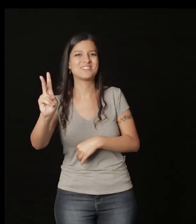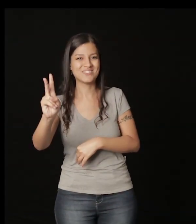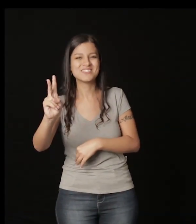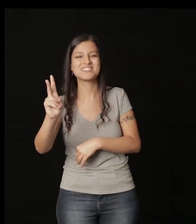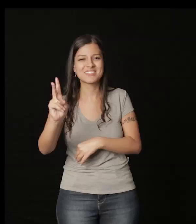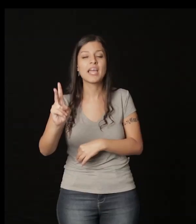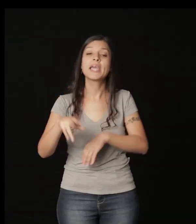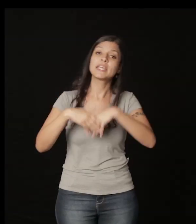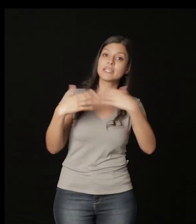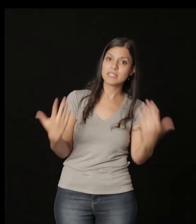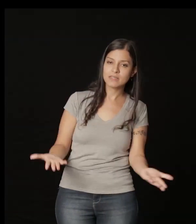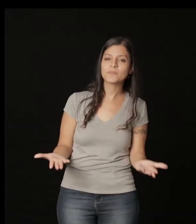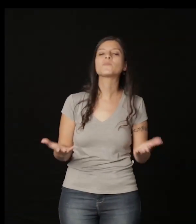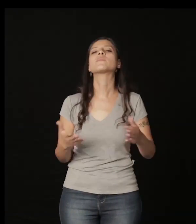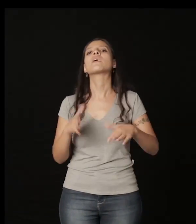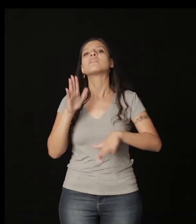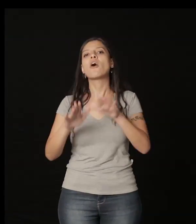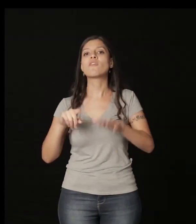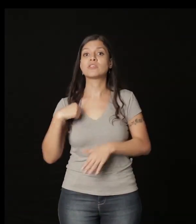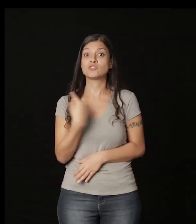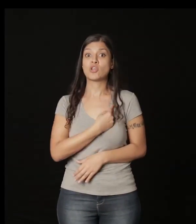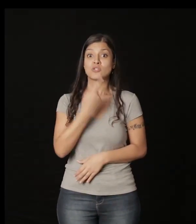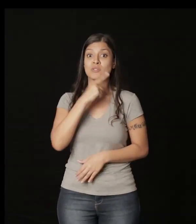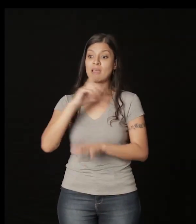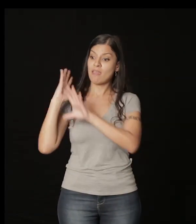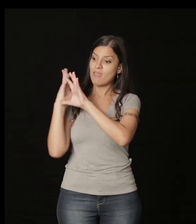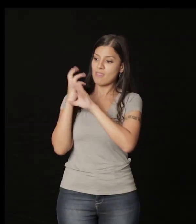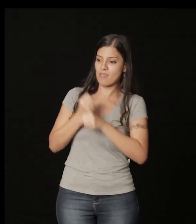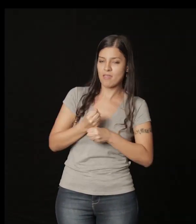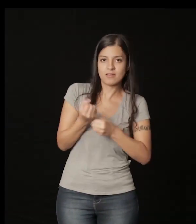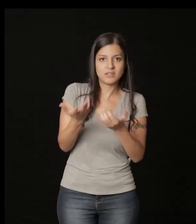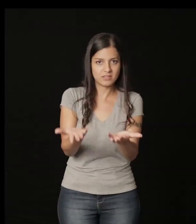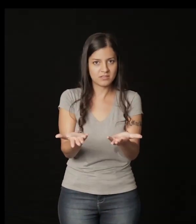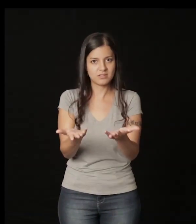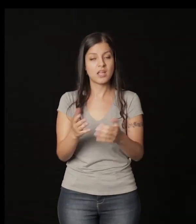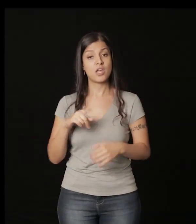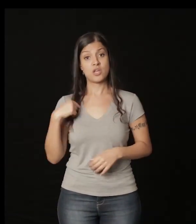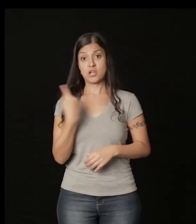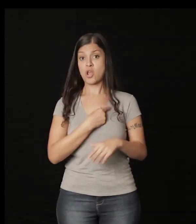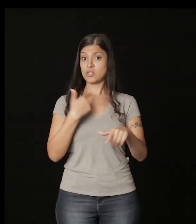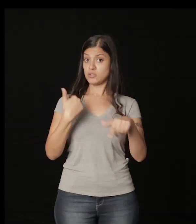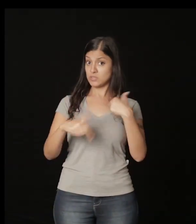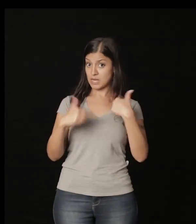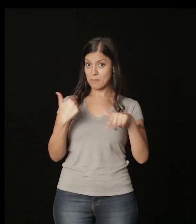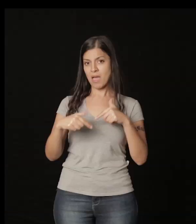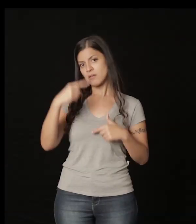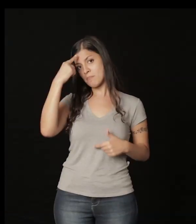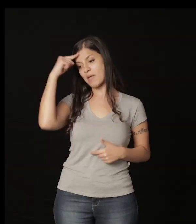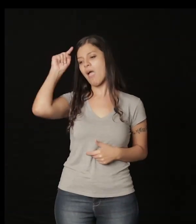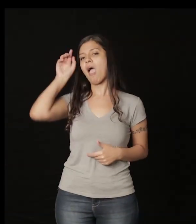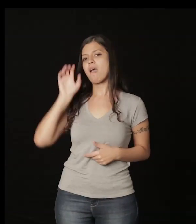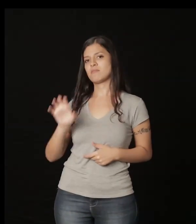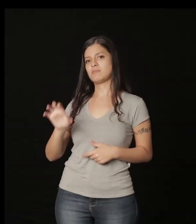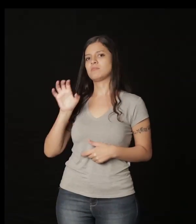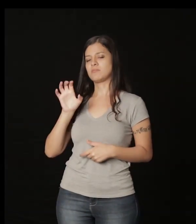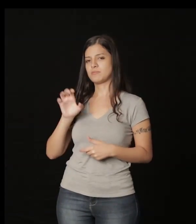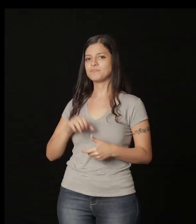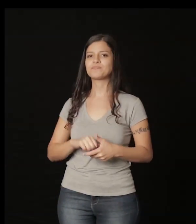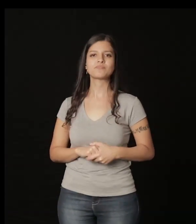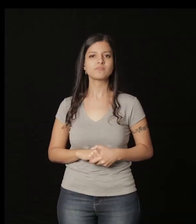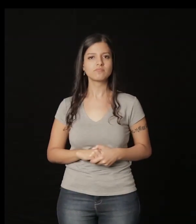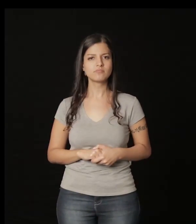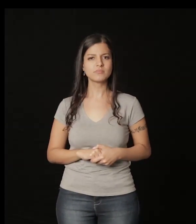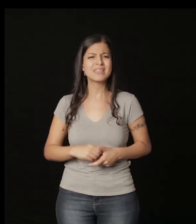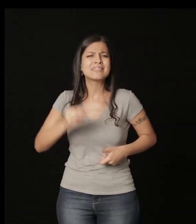it's ongoing, so we might revisit it at some point. And I think we think about our works a bit like that. They're an attempt at